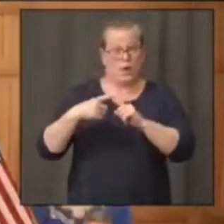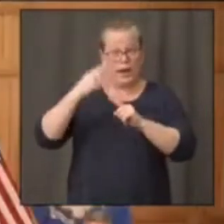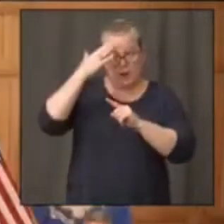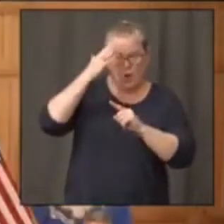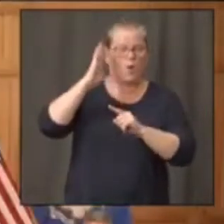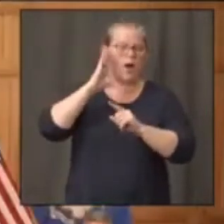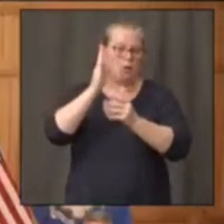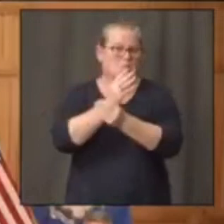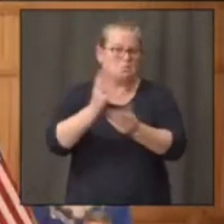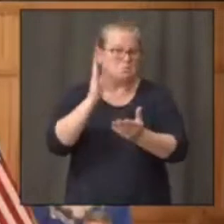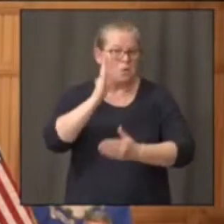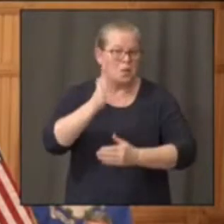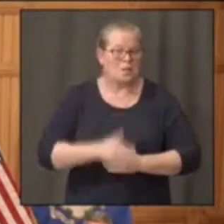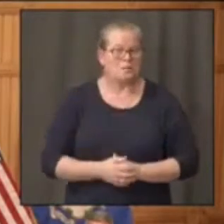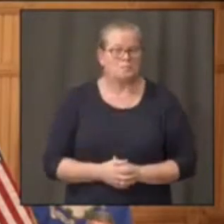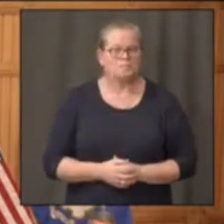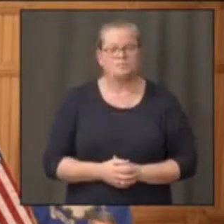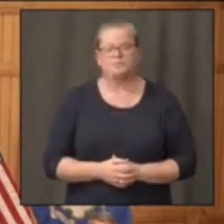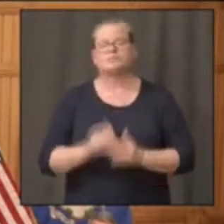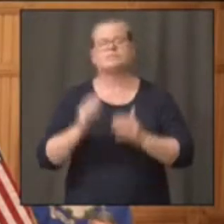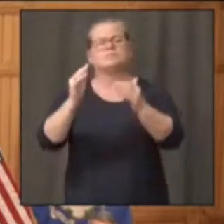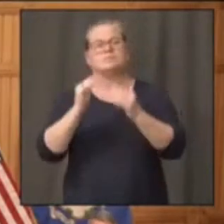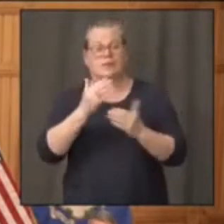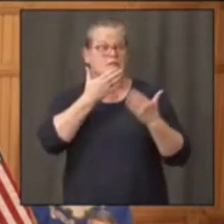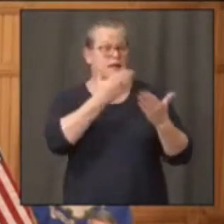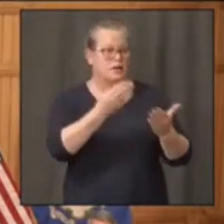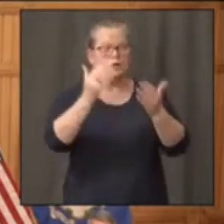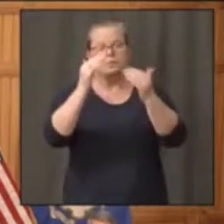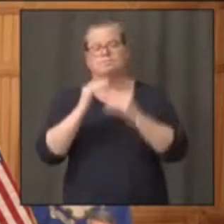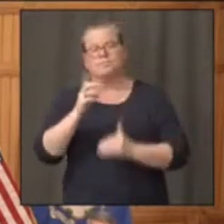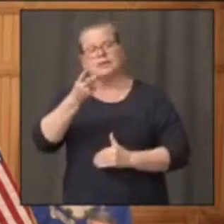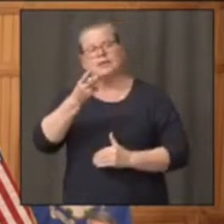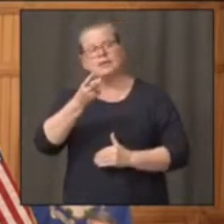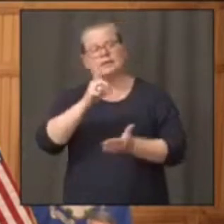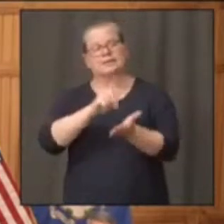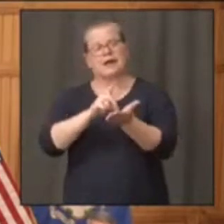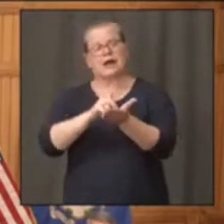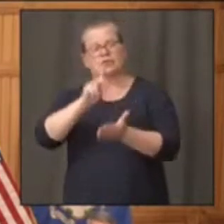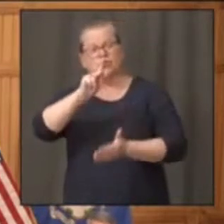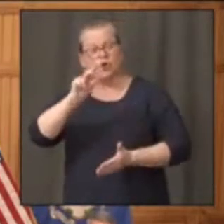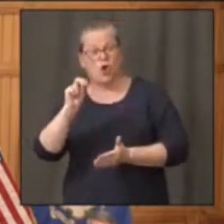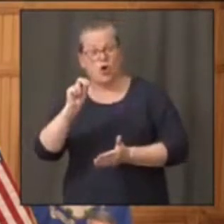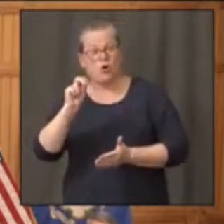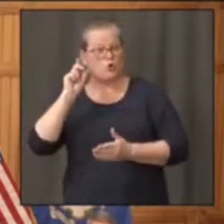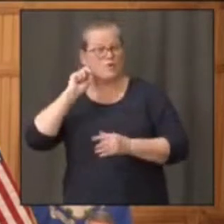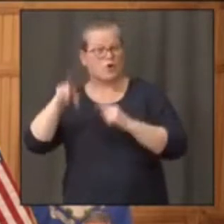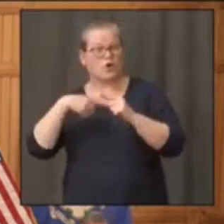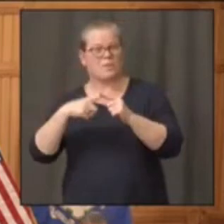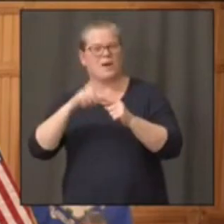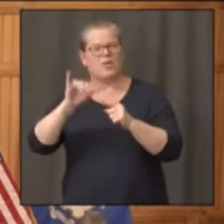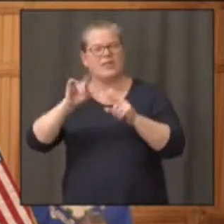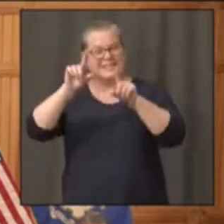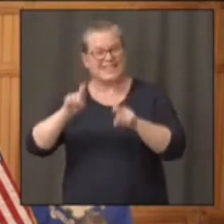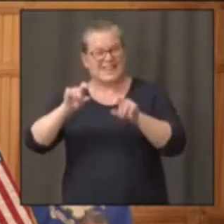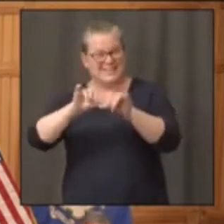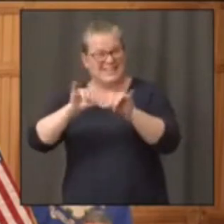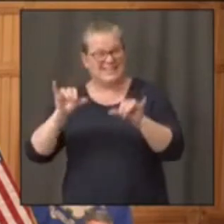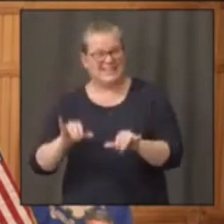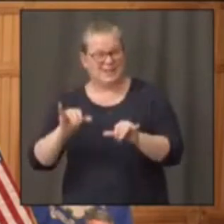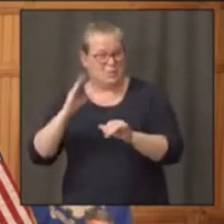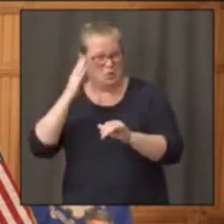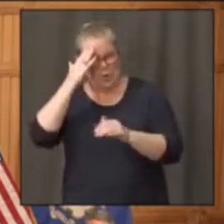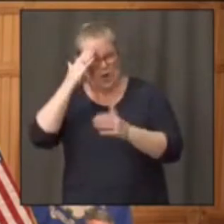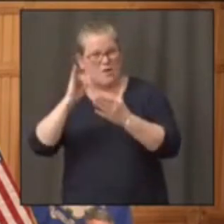Dr. Koh, I'm sure you're aware of this situation with this Thermo Fisher testing system. We've heard of other